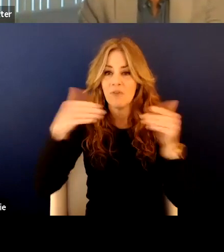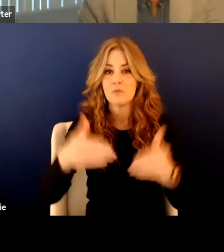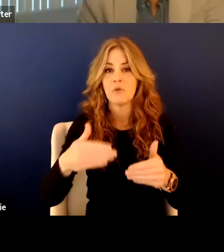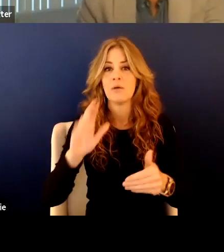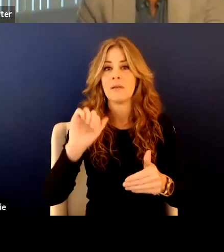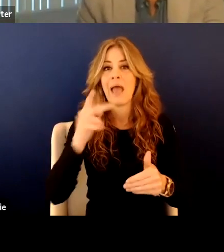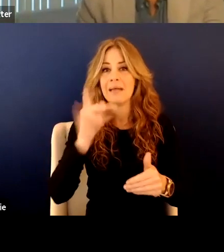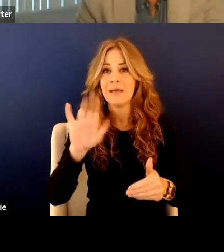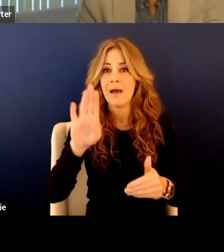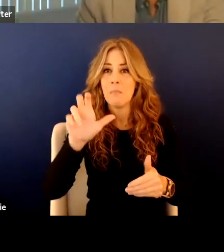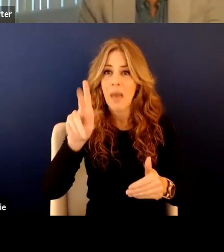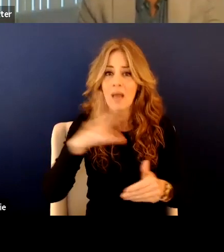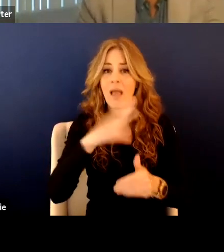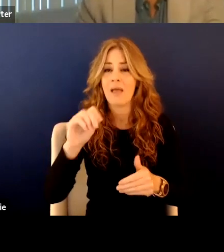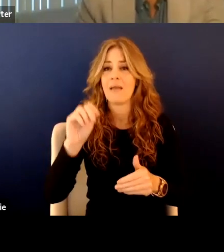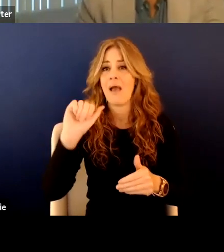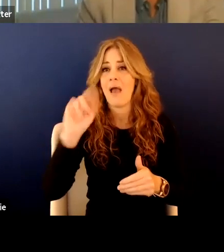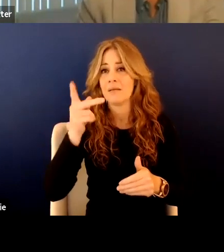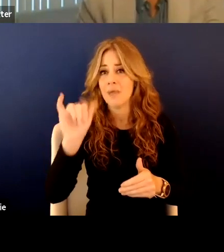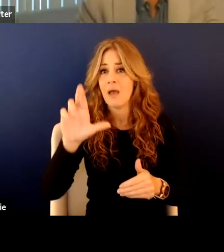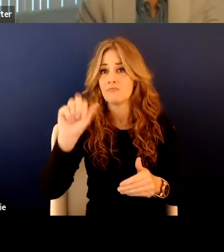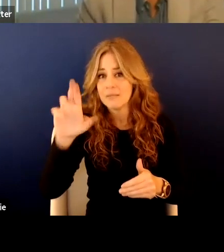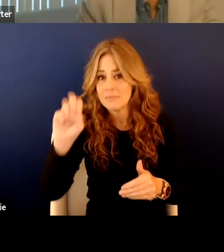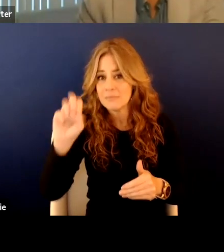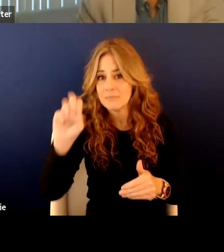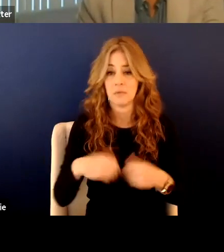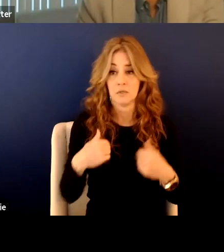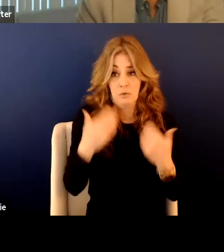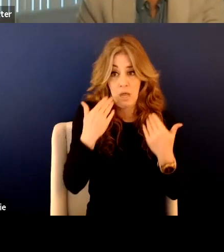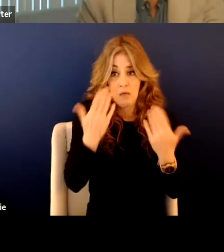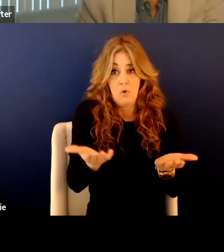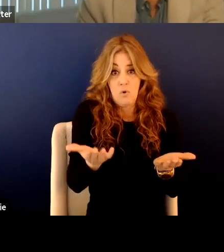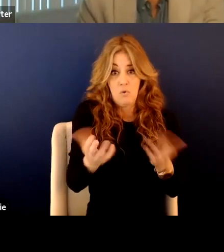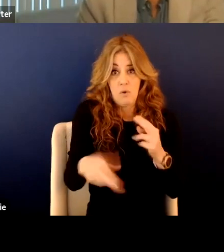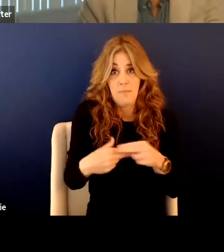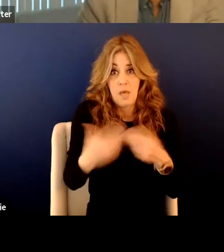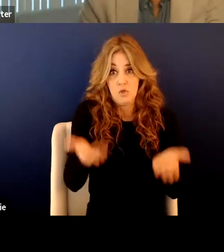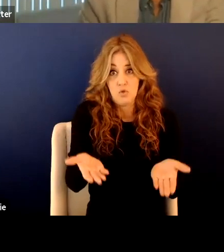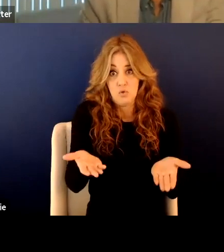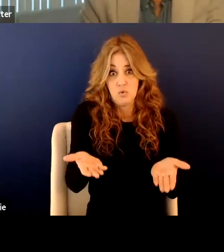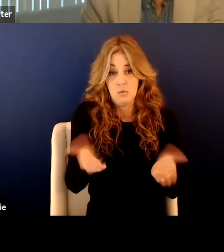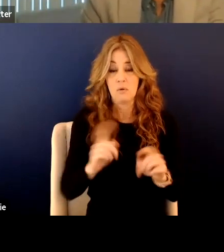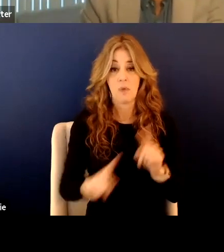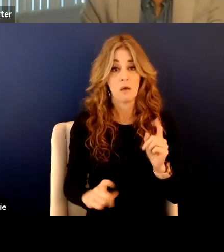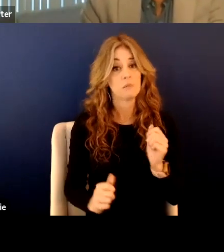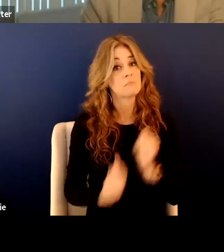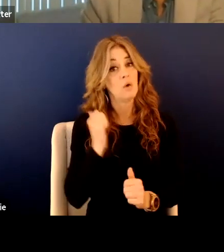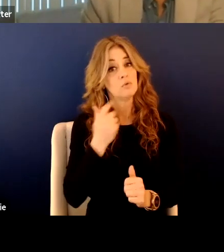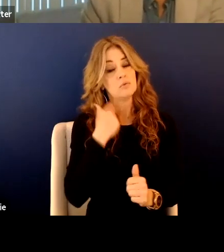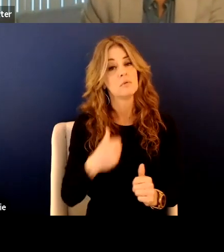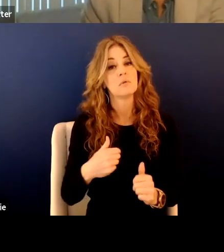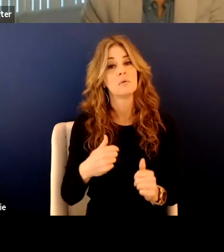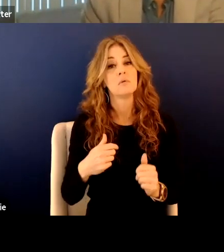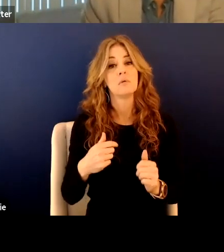and anti-racism. Now, that being said, I don't know about you, but a majority of critical